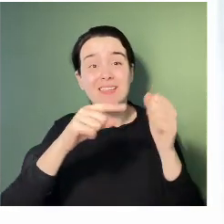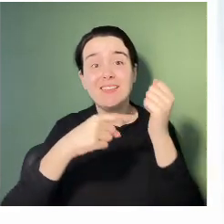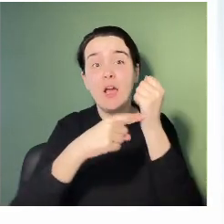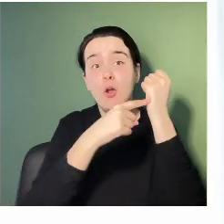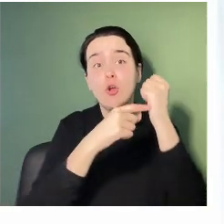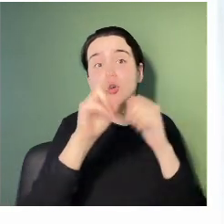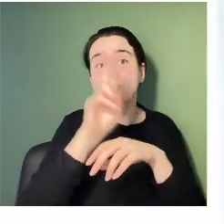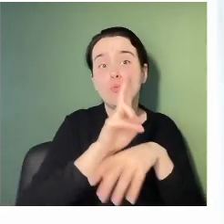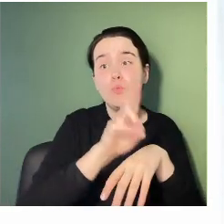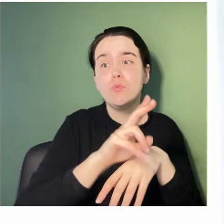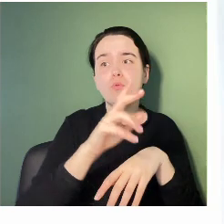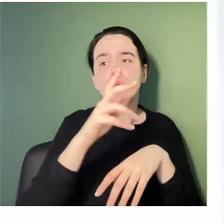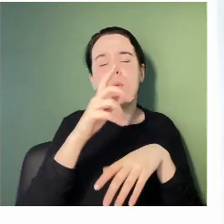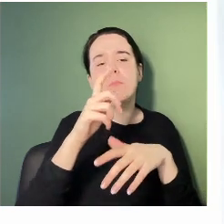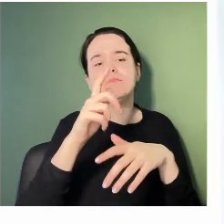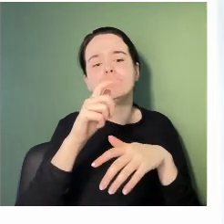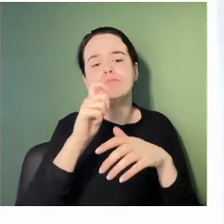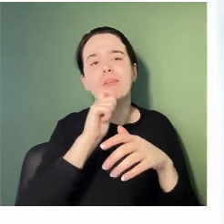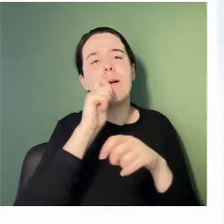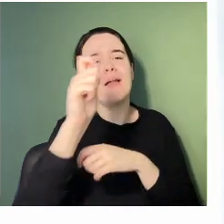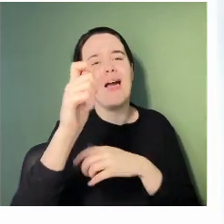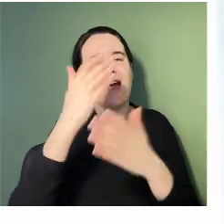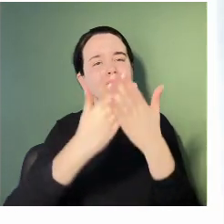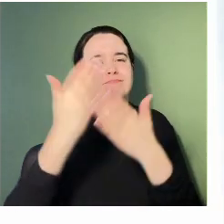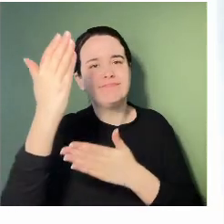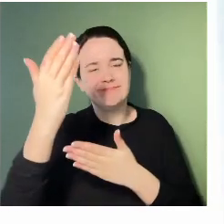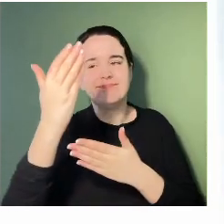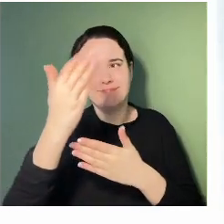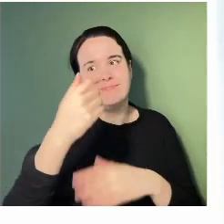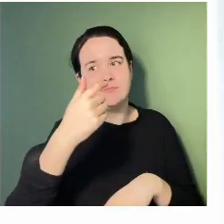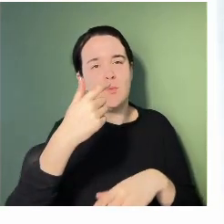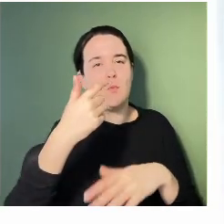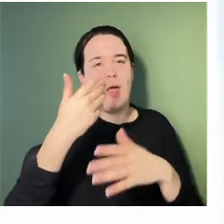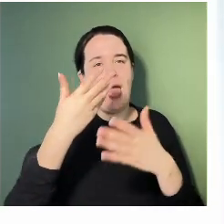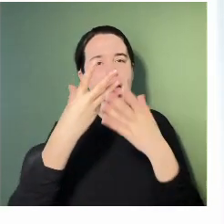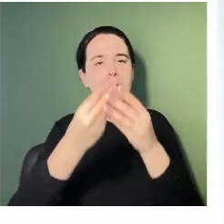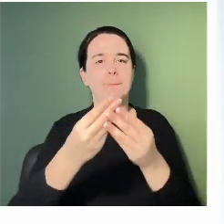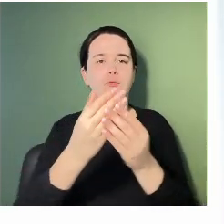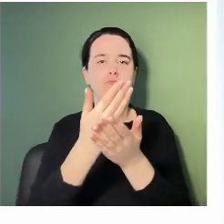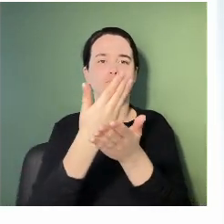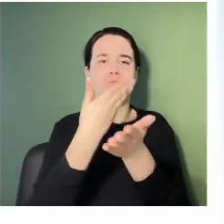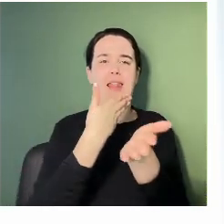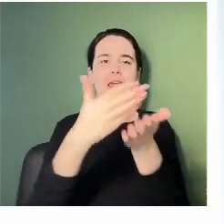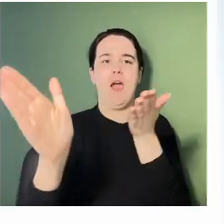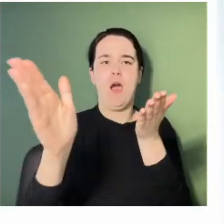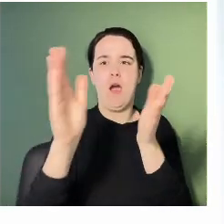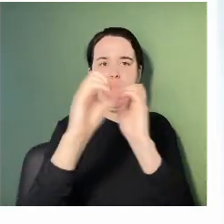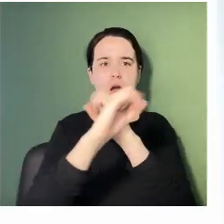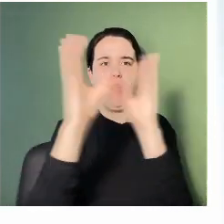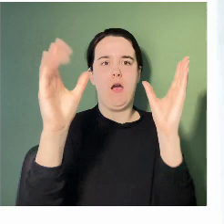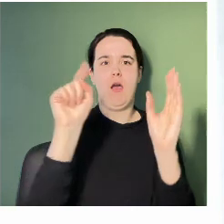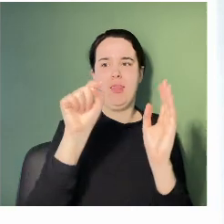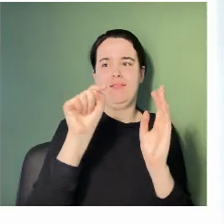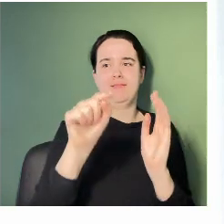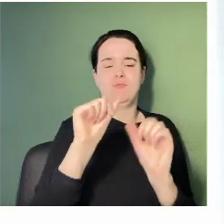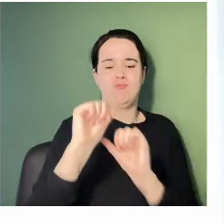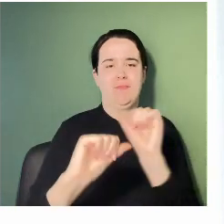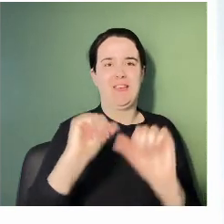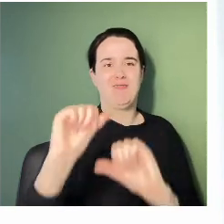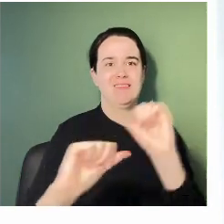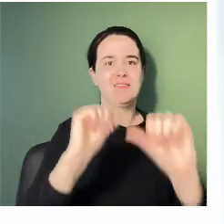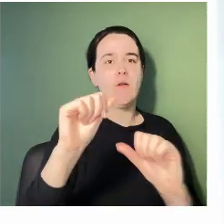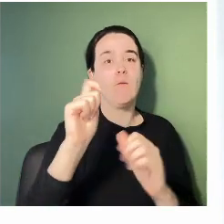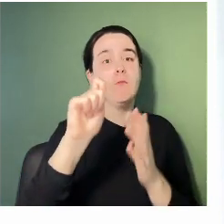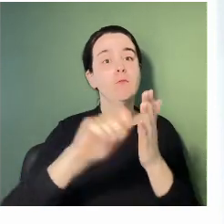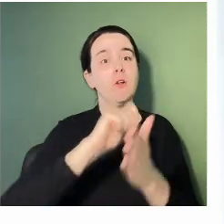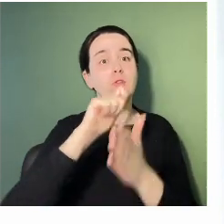in tracking transparency. So one example can be the unofficial distribution networks that are used.